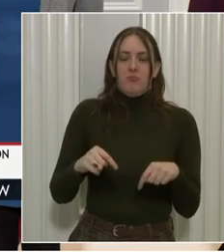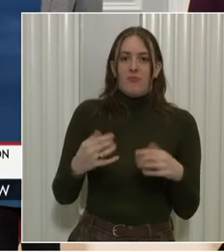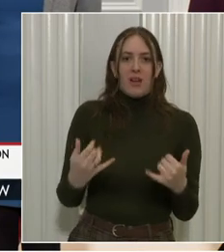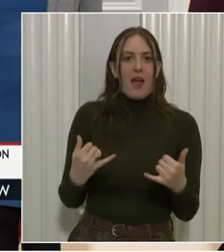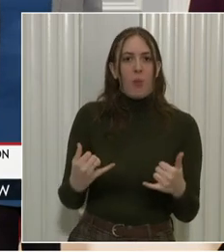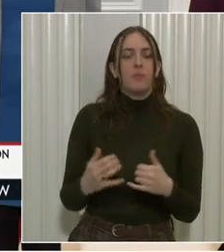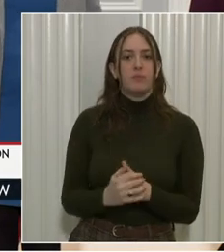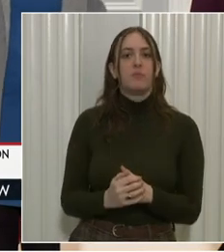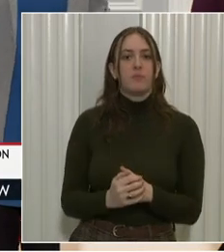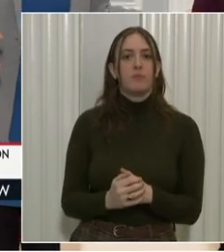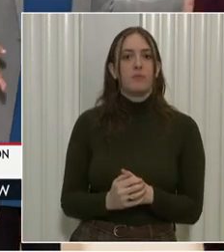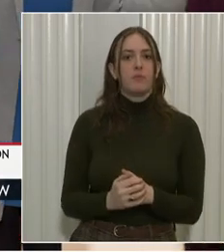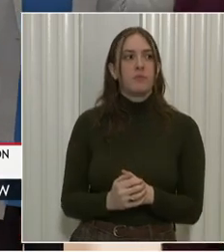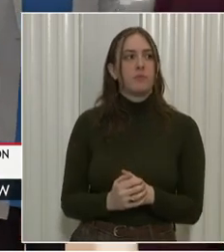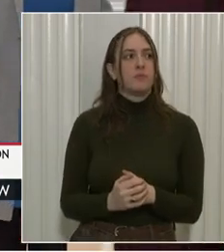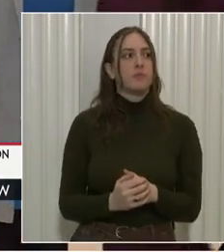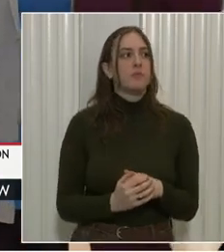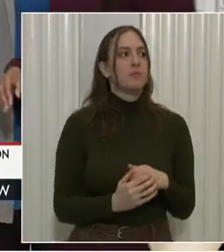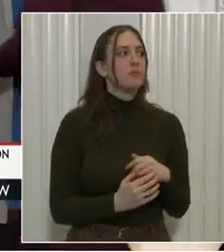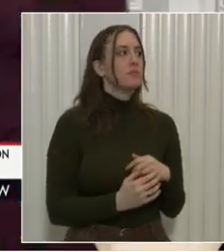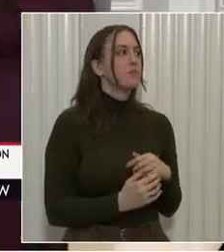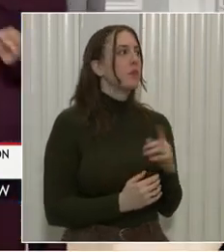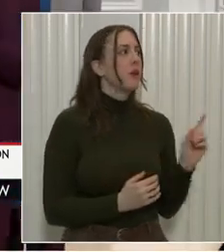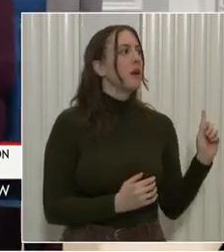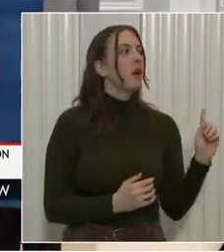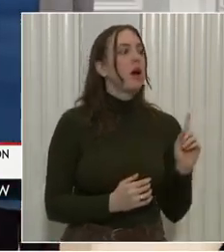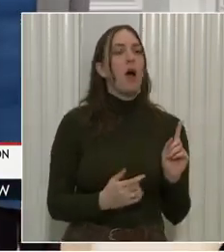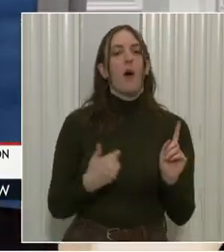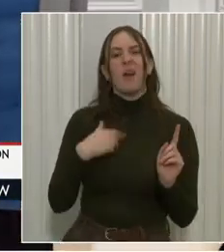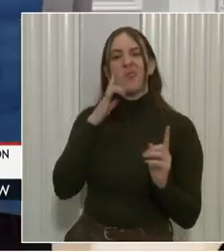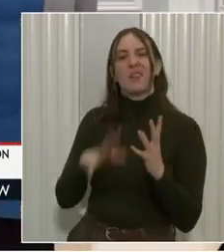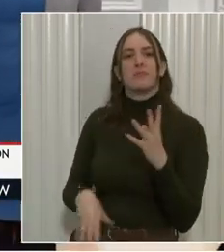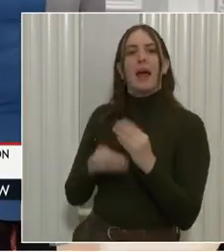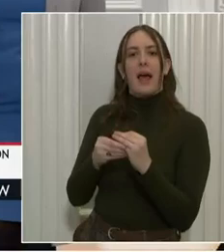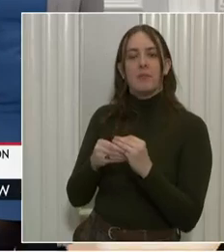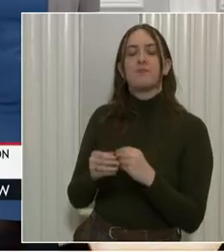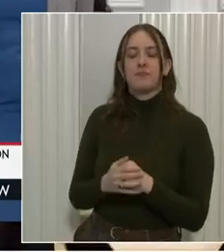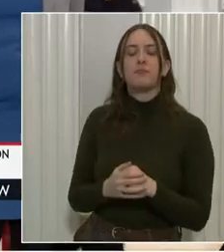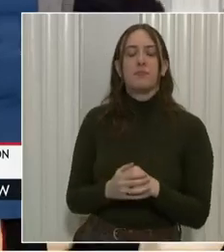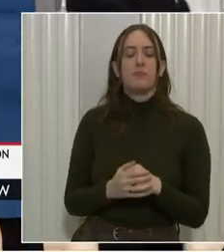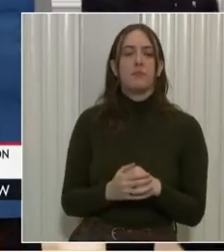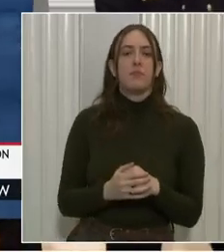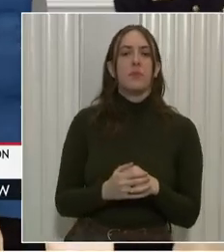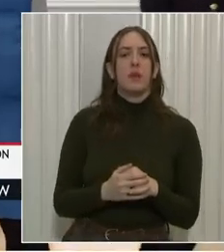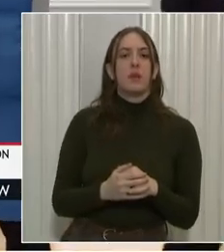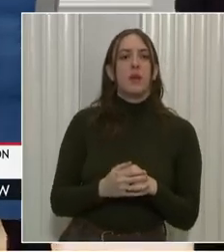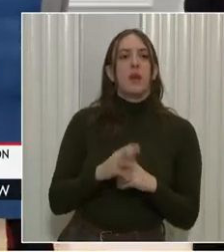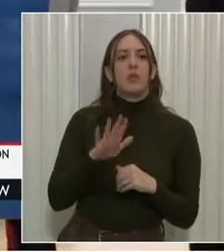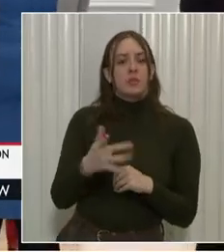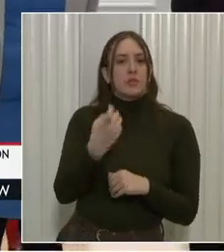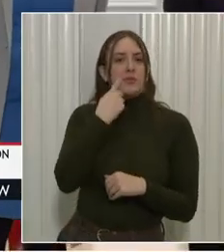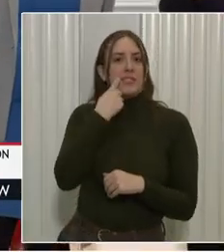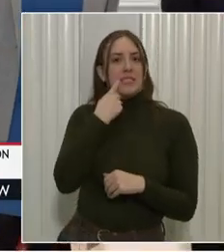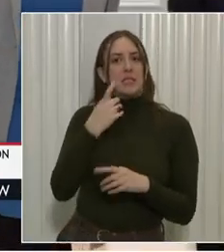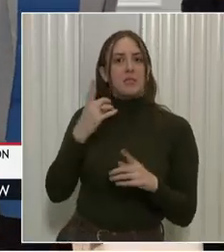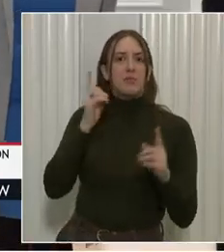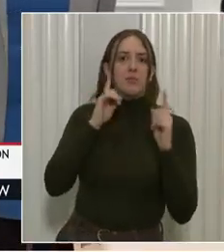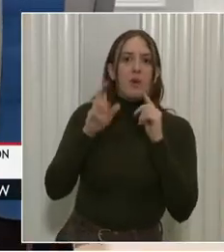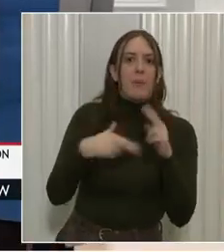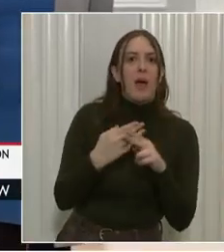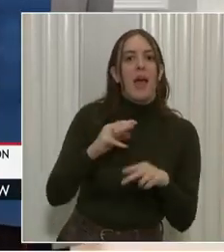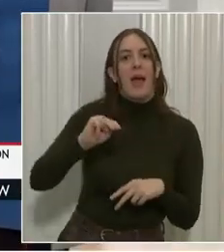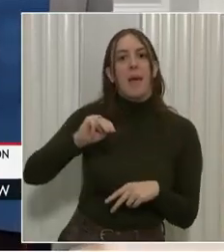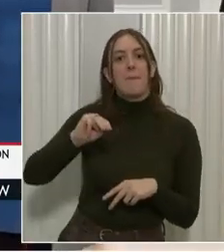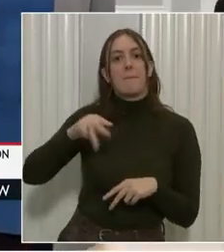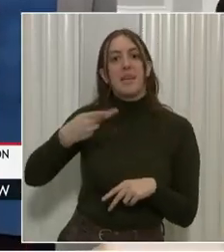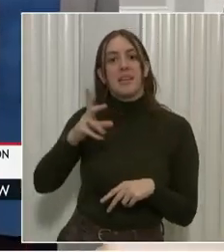all. I asked Deputy Mayor to talk about OUC. Sure. Just as you heard, and certainly we talk about MPD staffing and